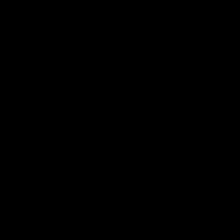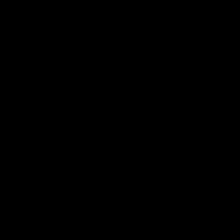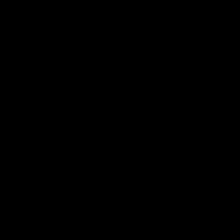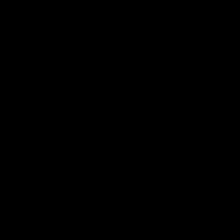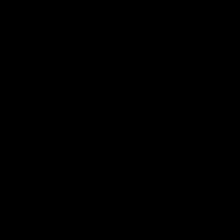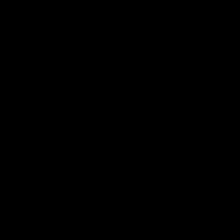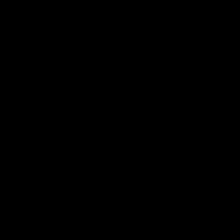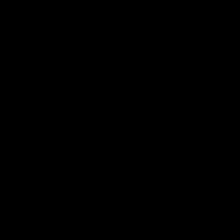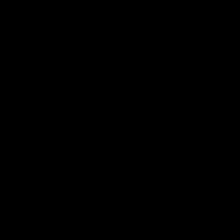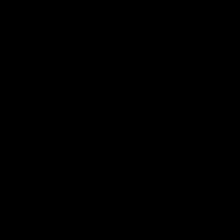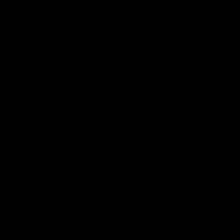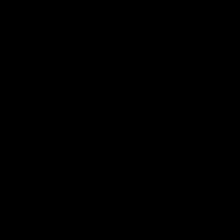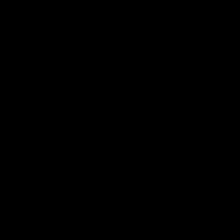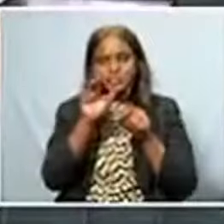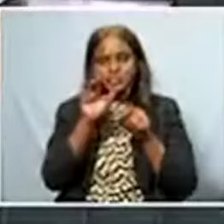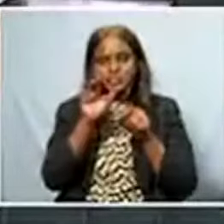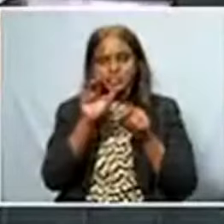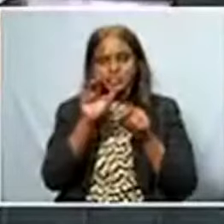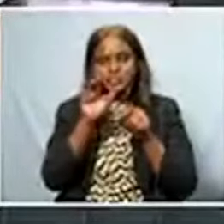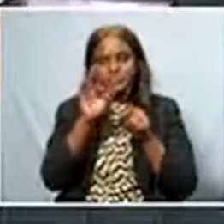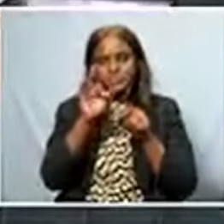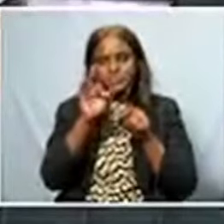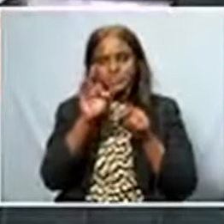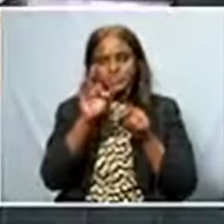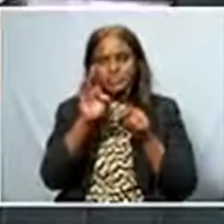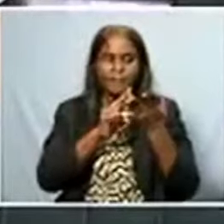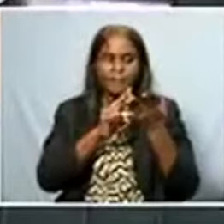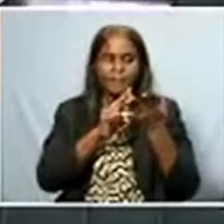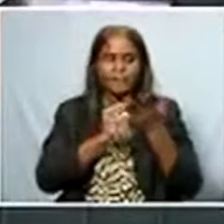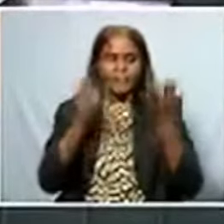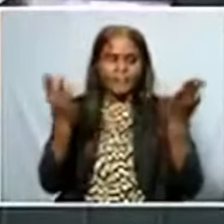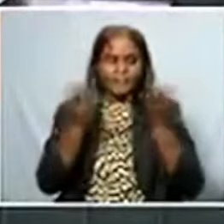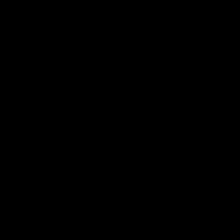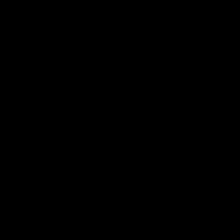and that FIC reported